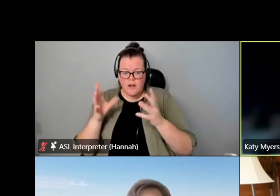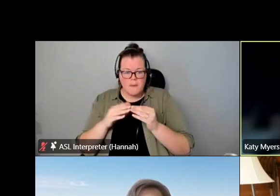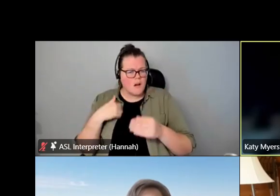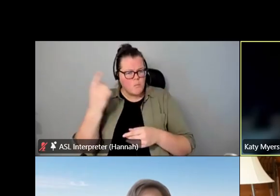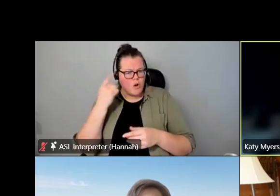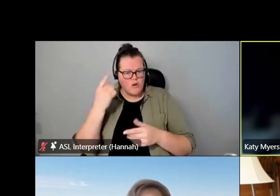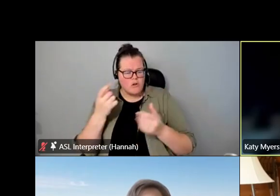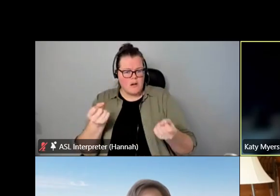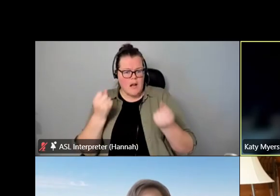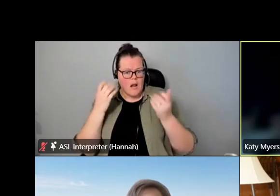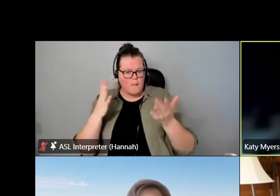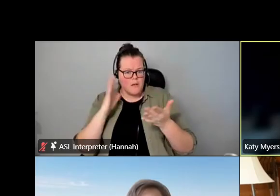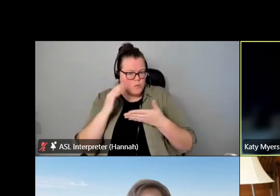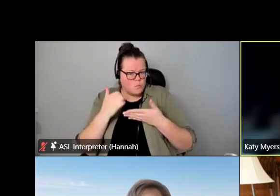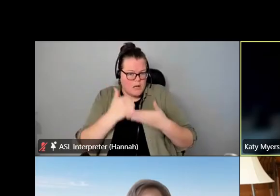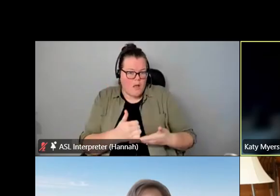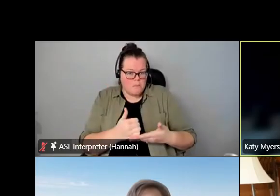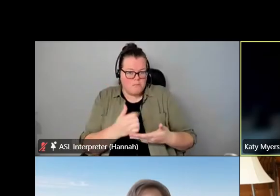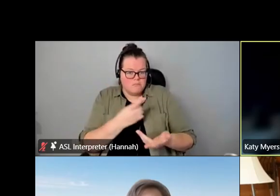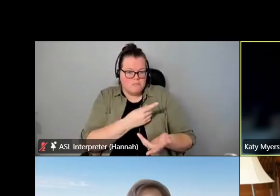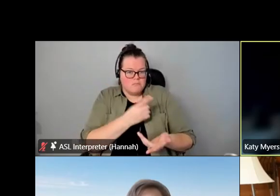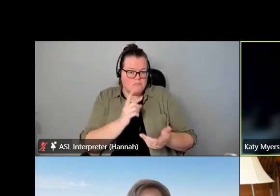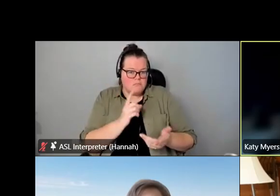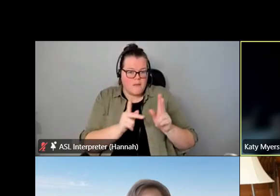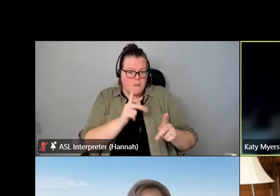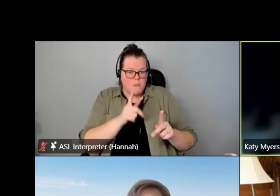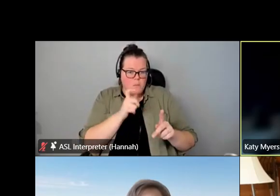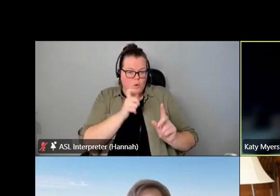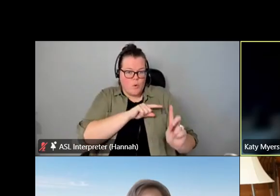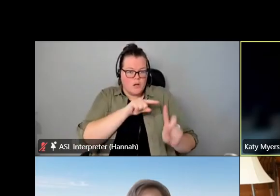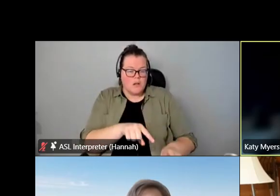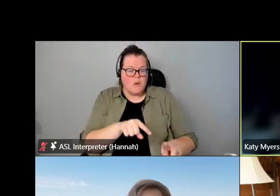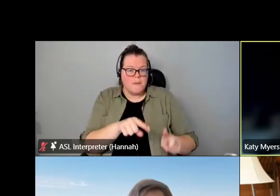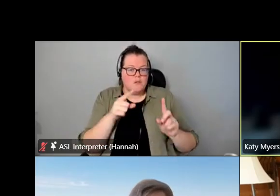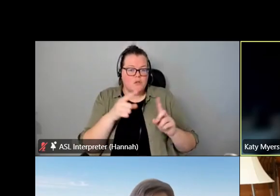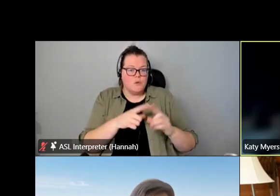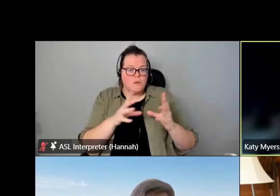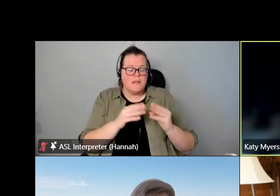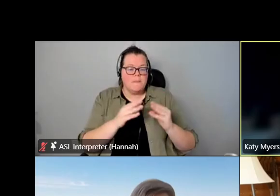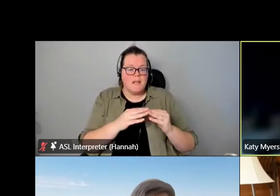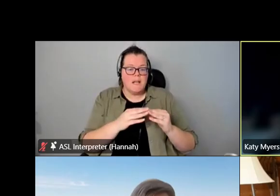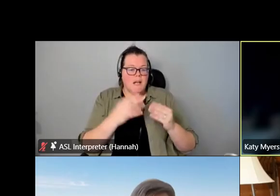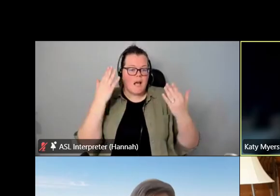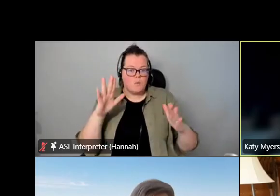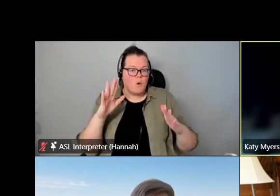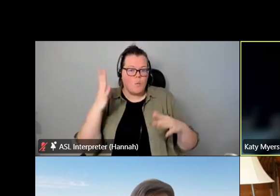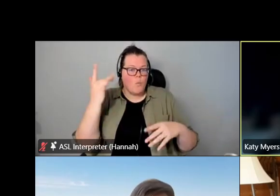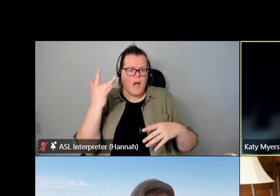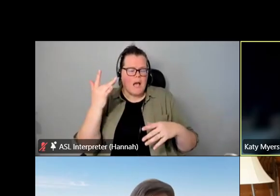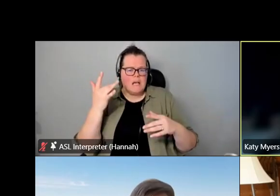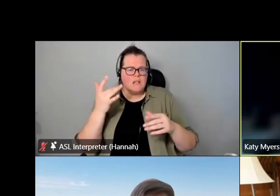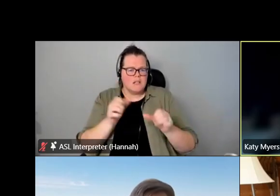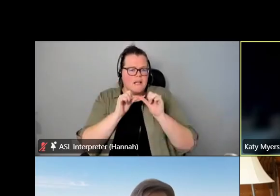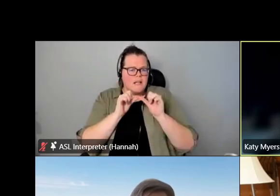it would help the attendees. I'm not sure why this continues to be a point